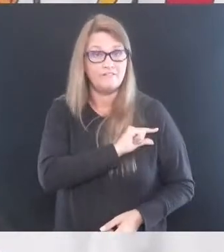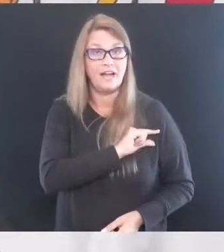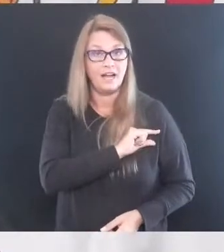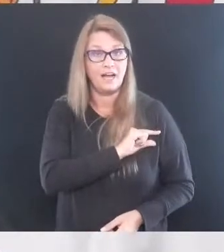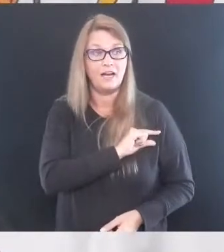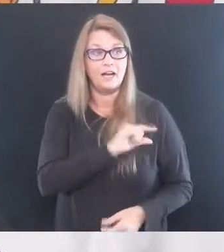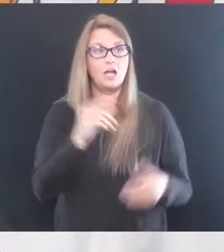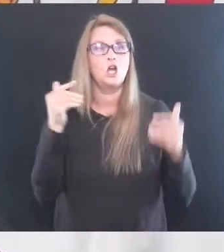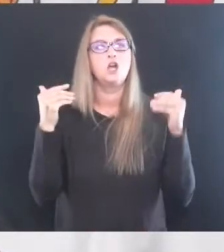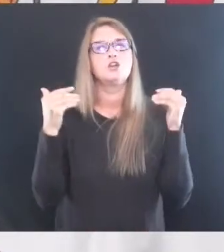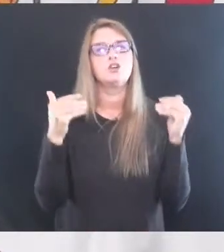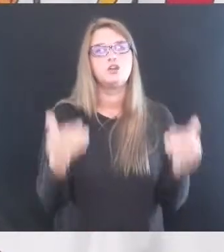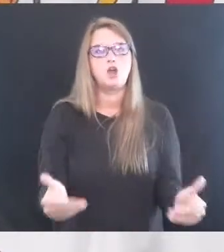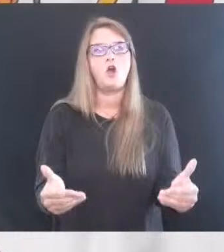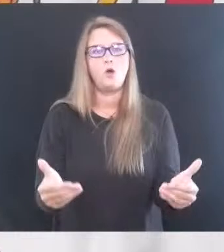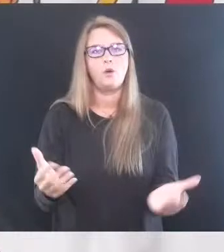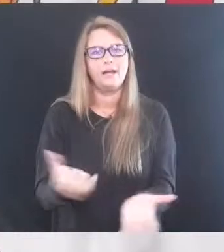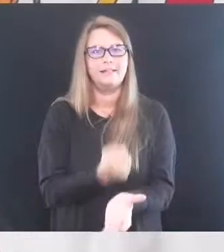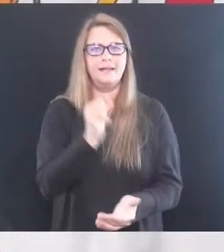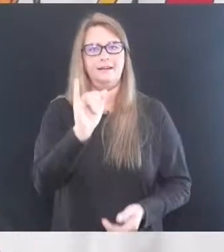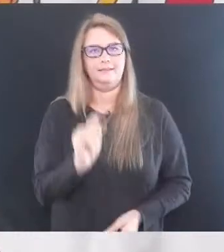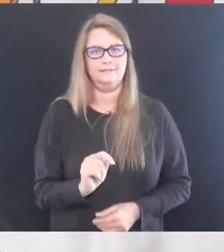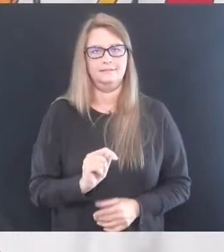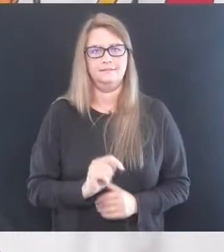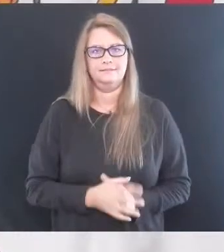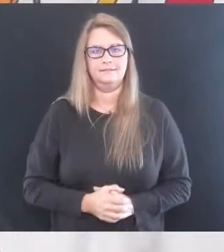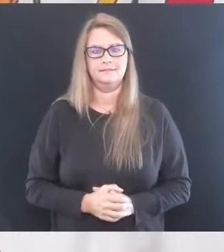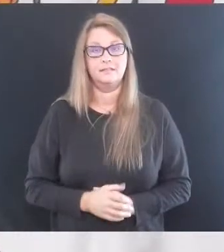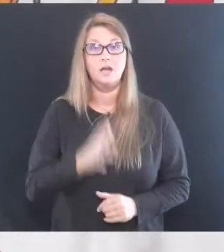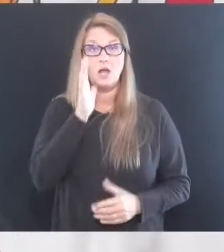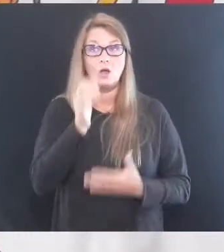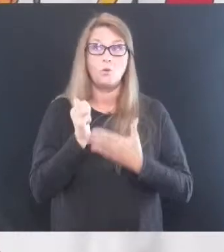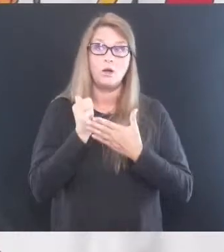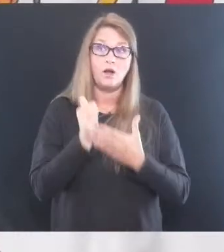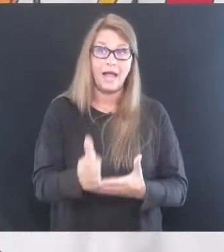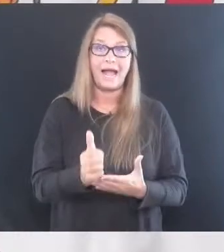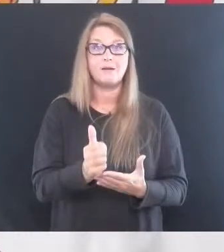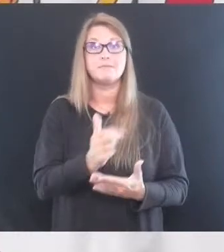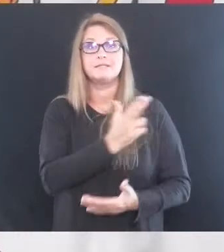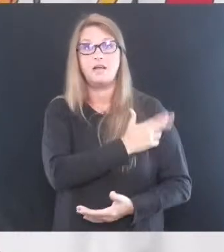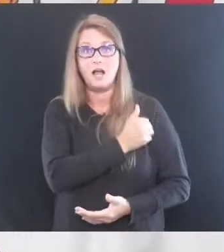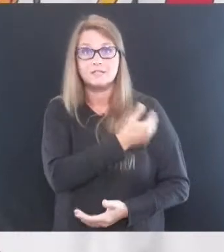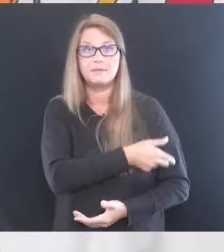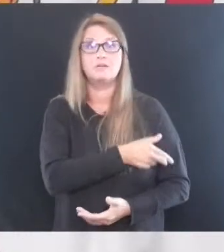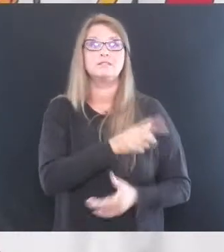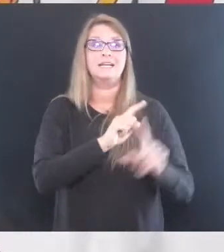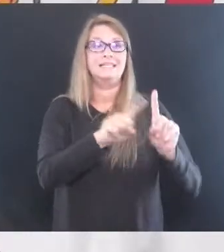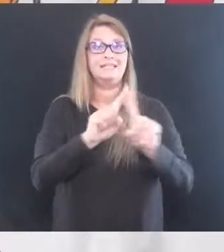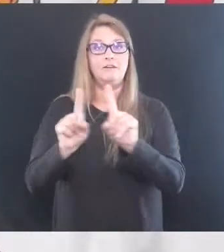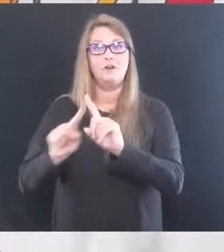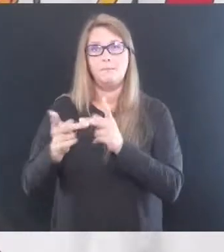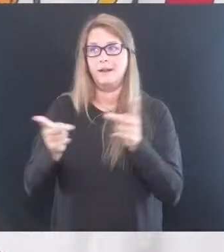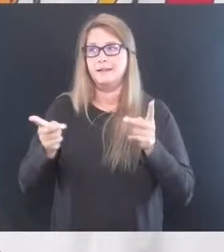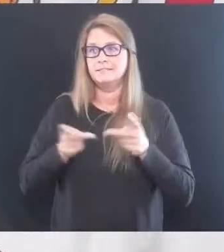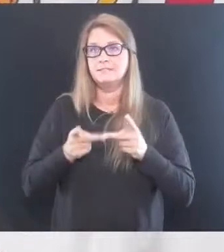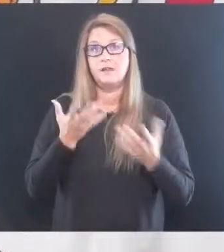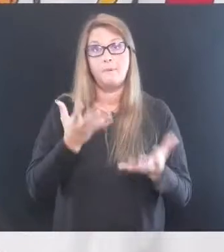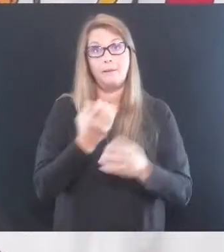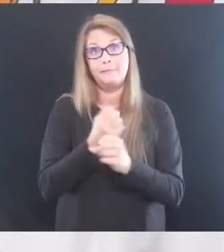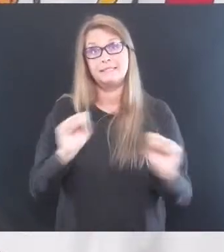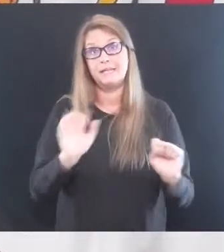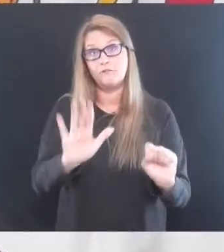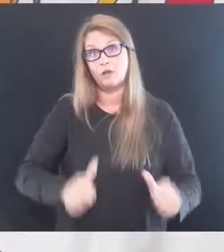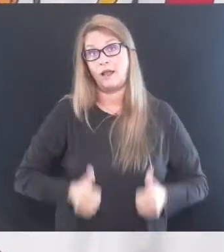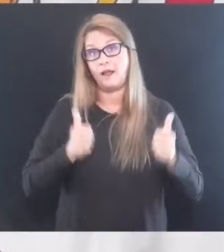qualify. Go and get that booster shot. And it'll help us at our hospitals and help us a lot of different places and may very well save your